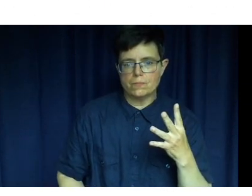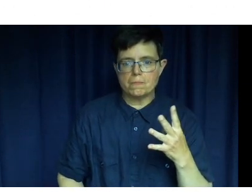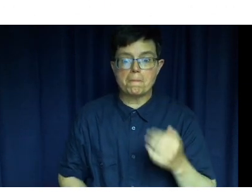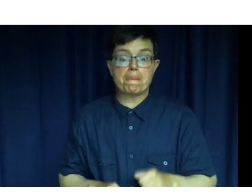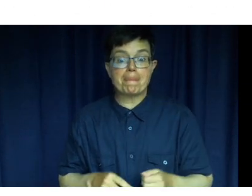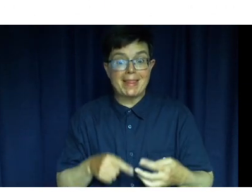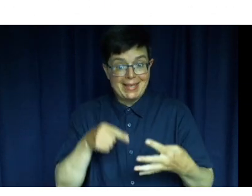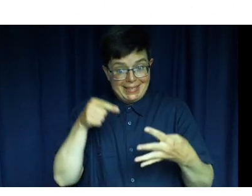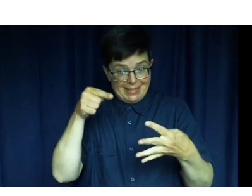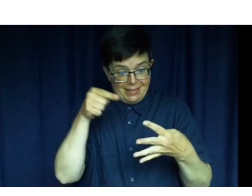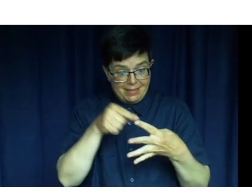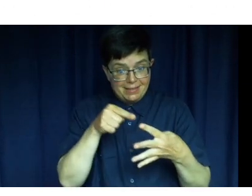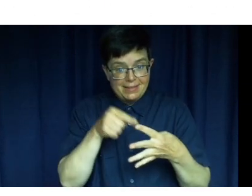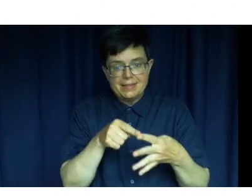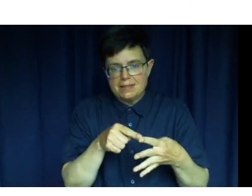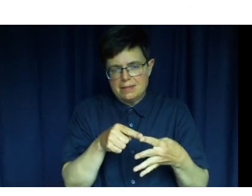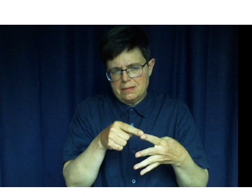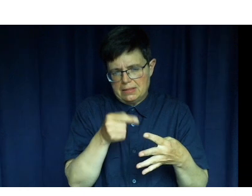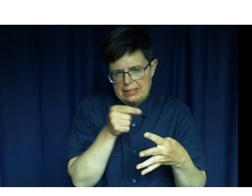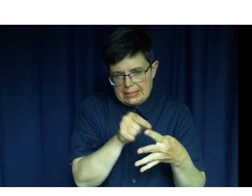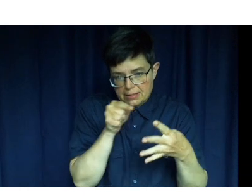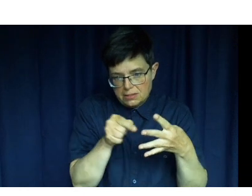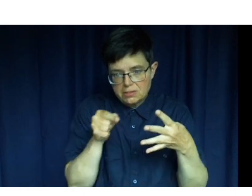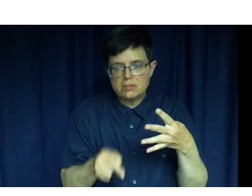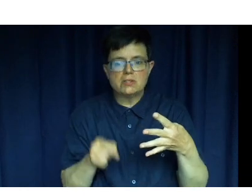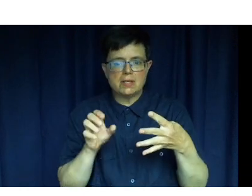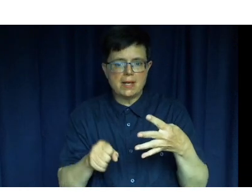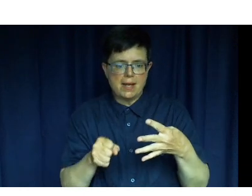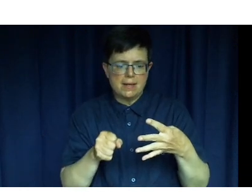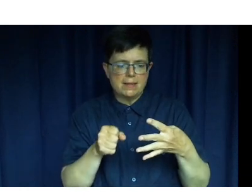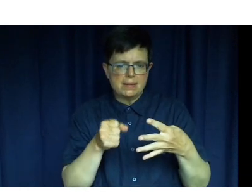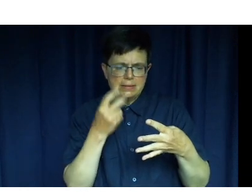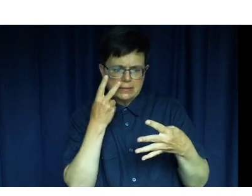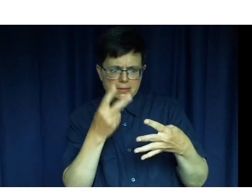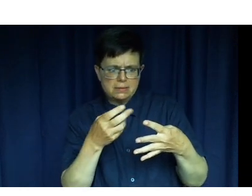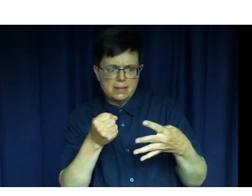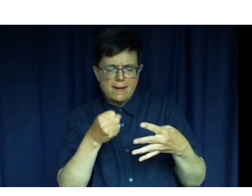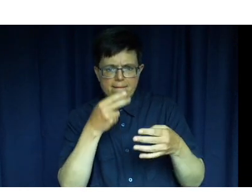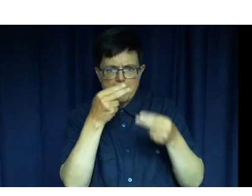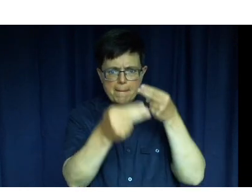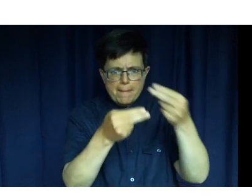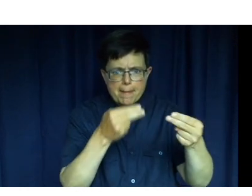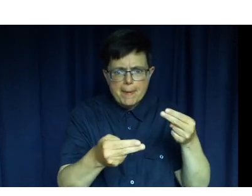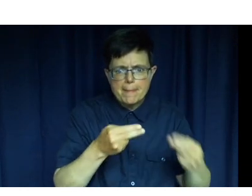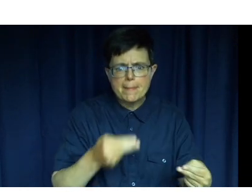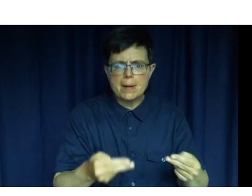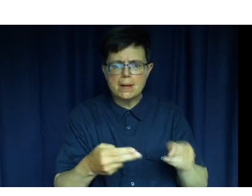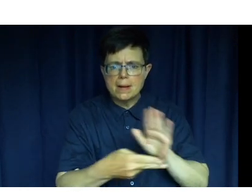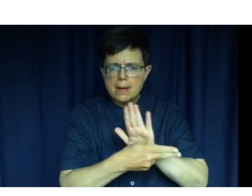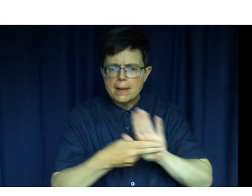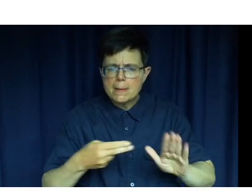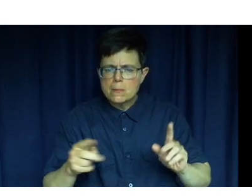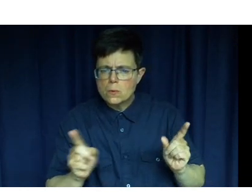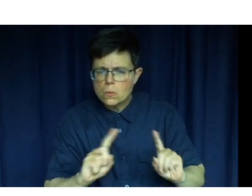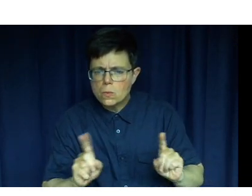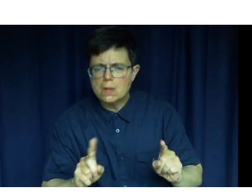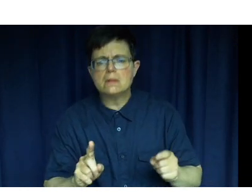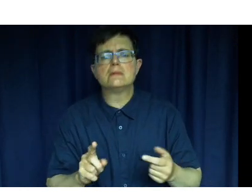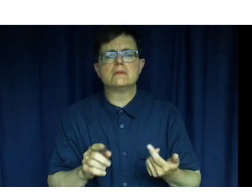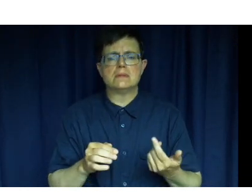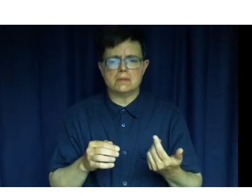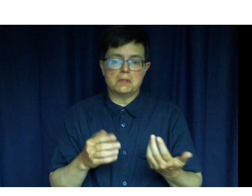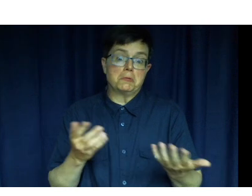Inside of these rooms, you will find codes. These are the items that you own. And so you will see